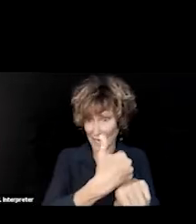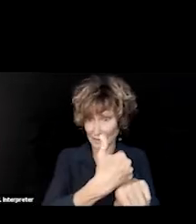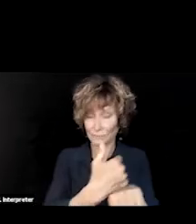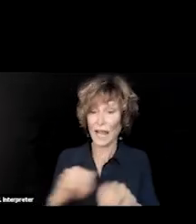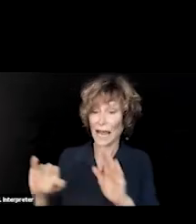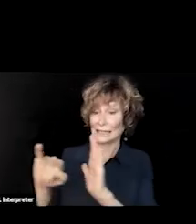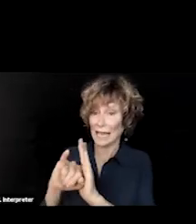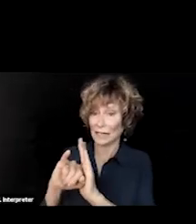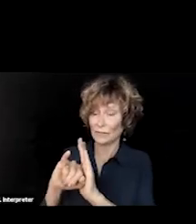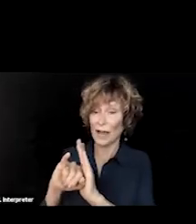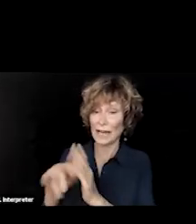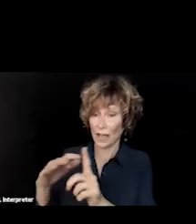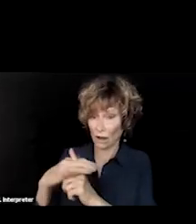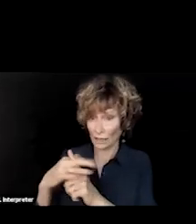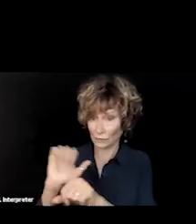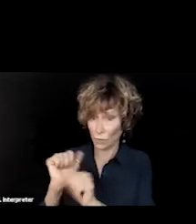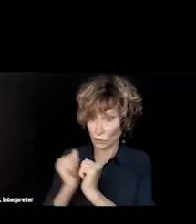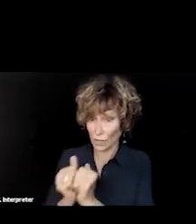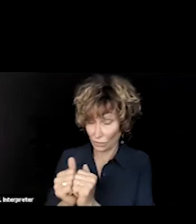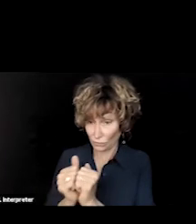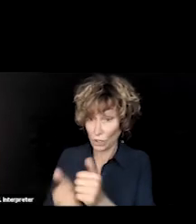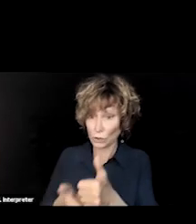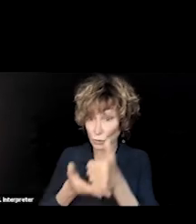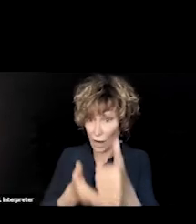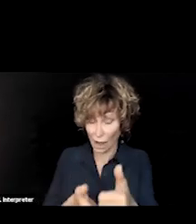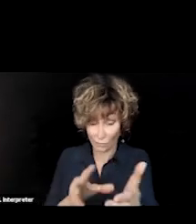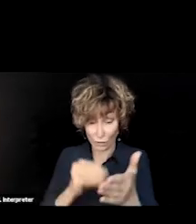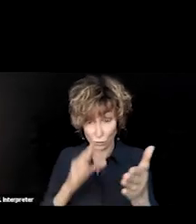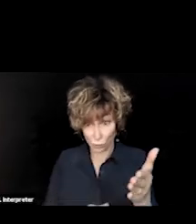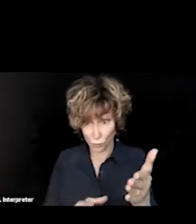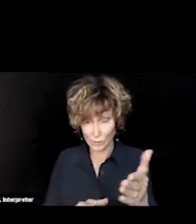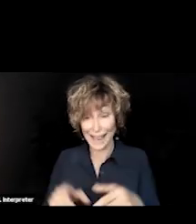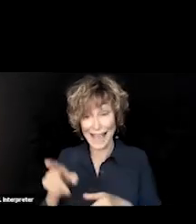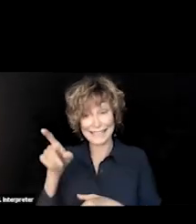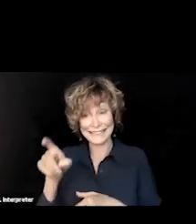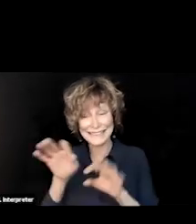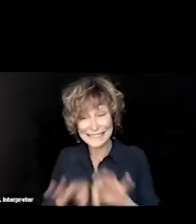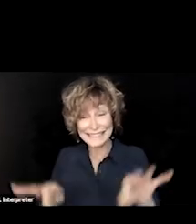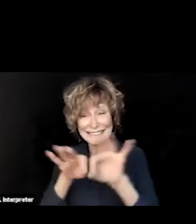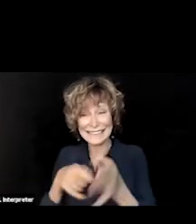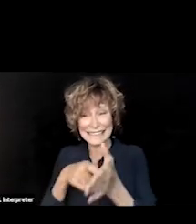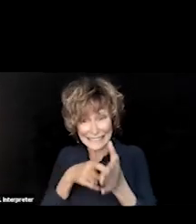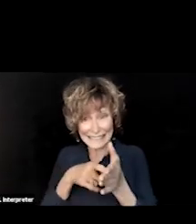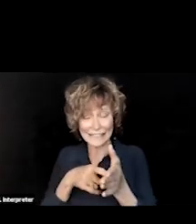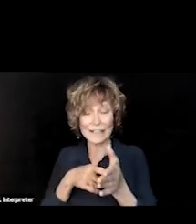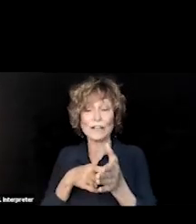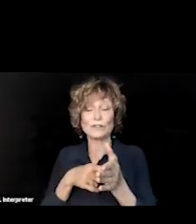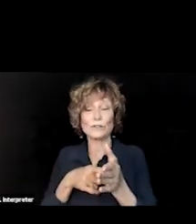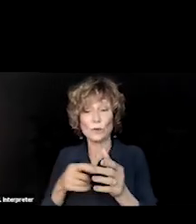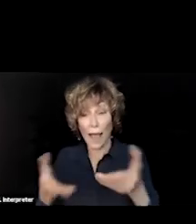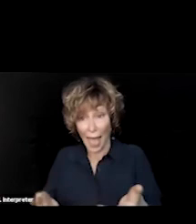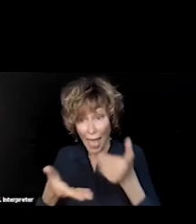identified a context for working together to help that child and his driving need move forward with high